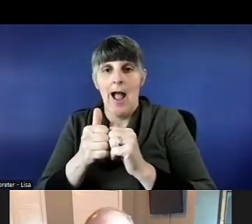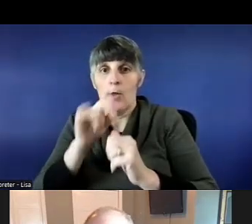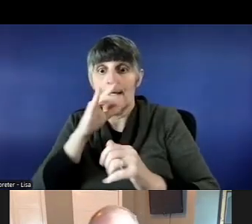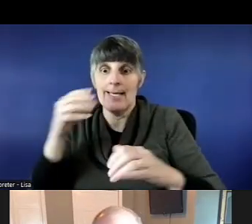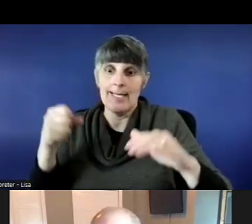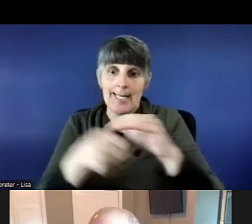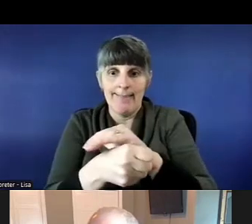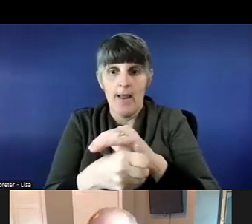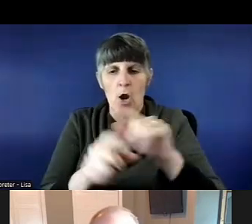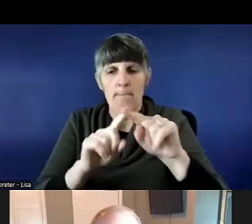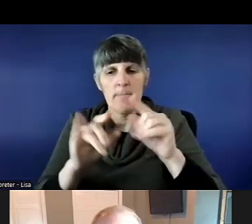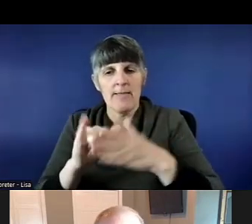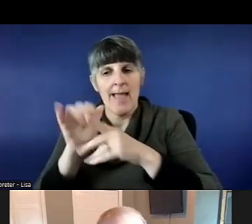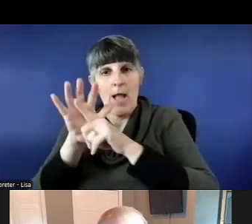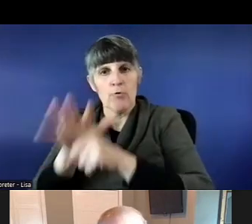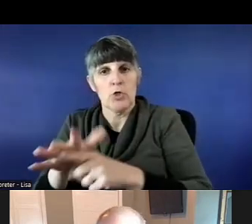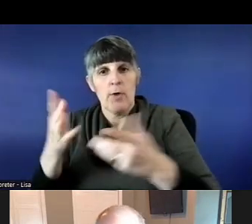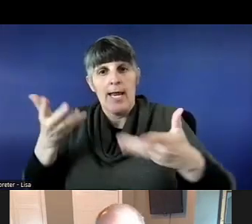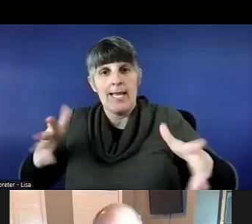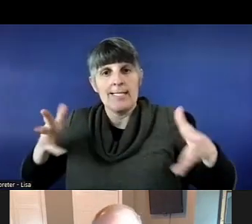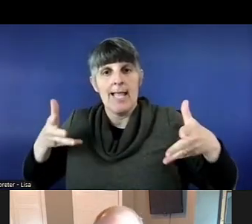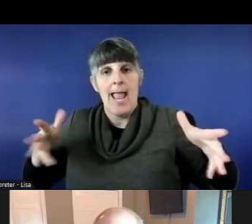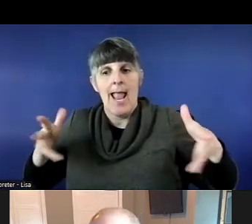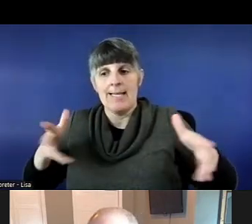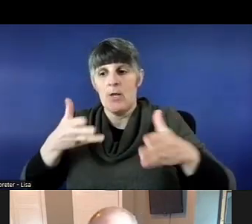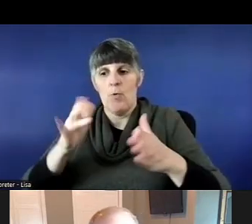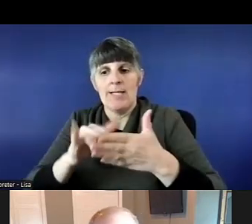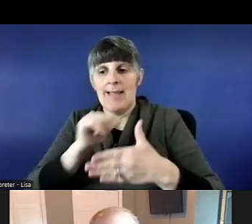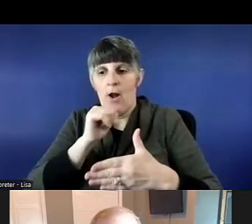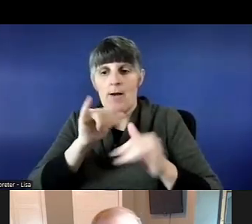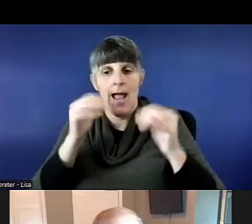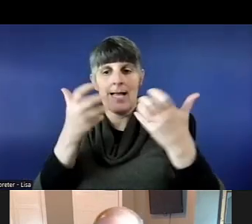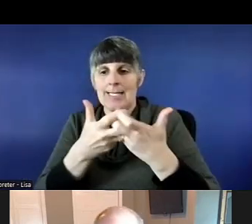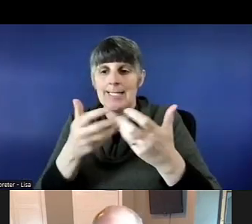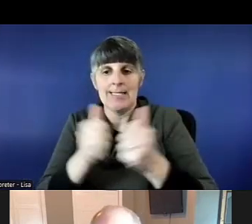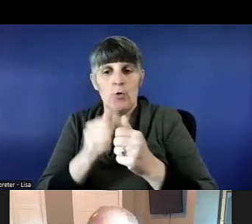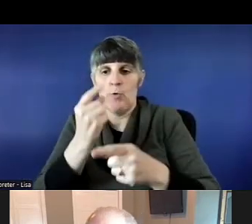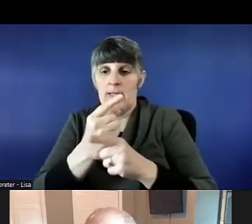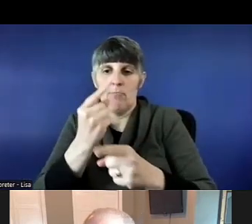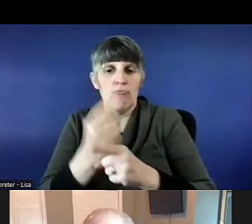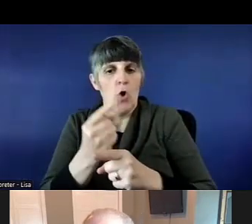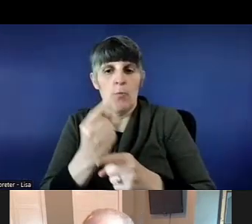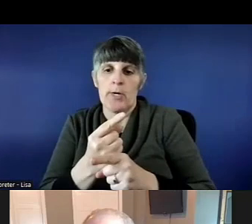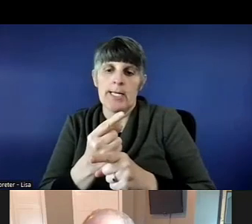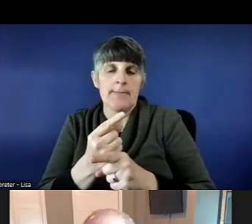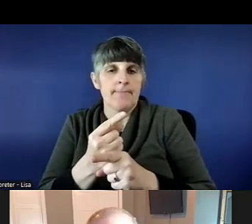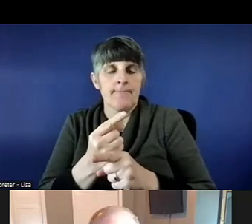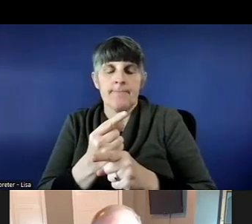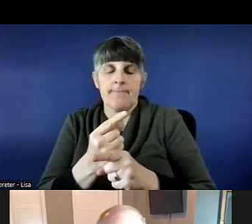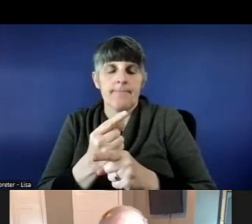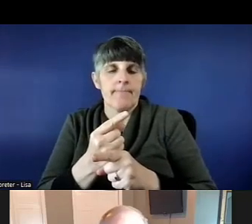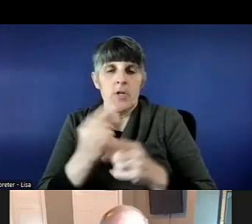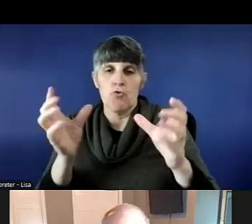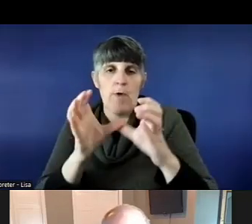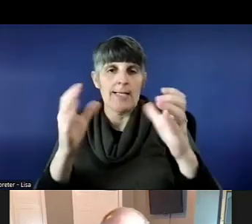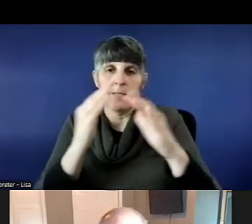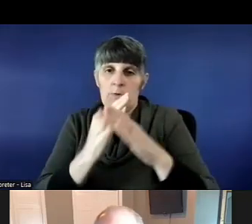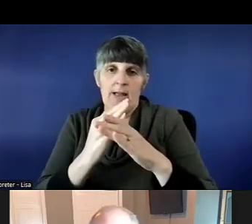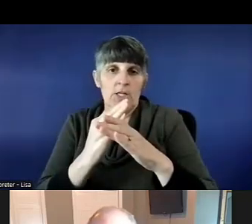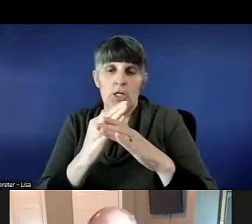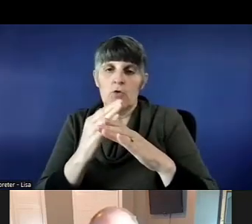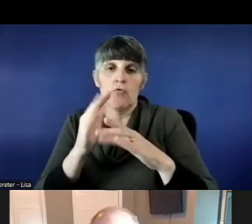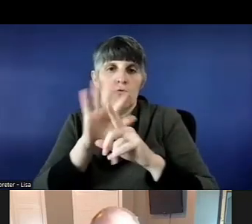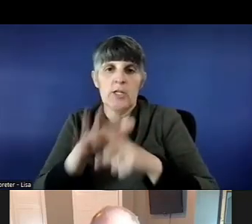this, but that restraint is ended in ways that are not consistent with appropriate crisis prevention